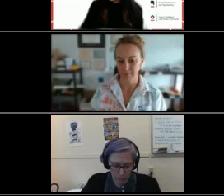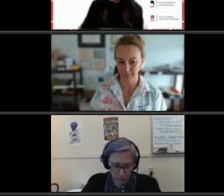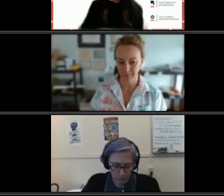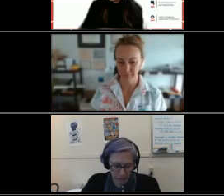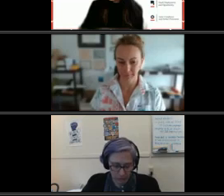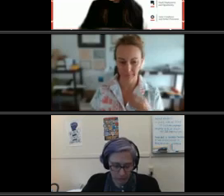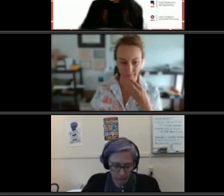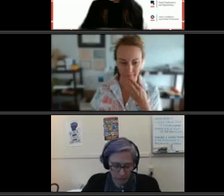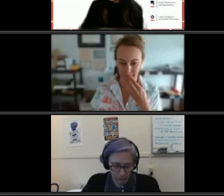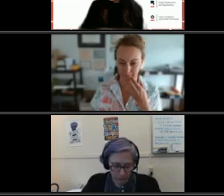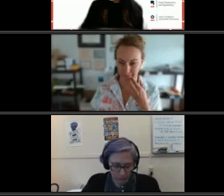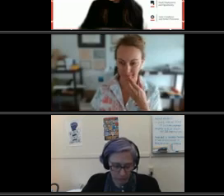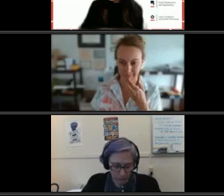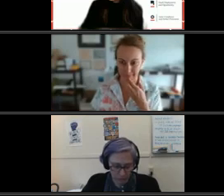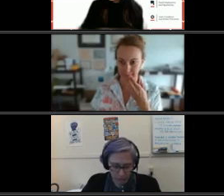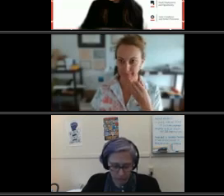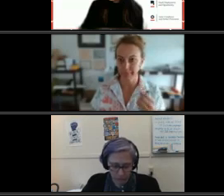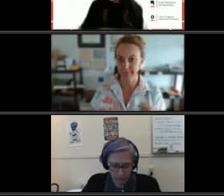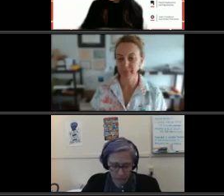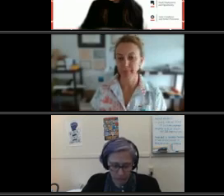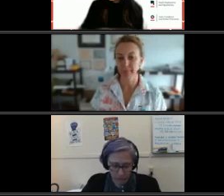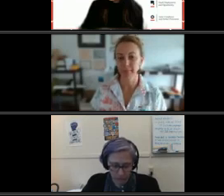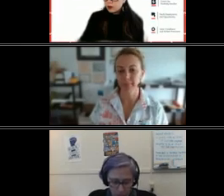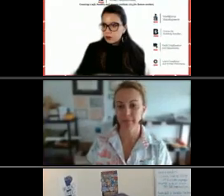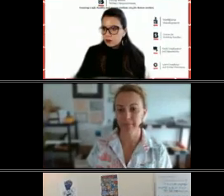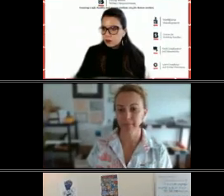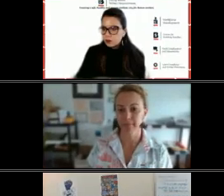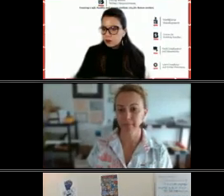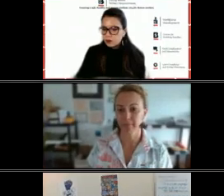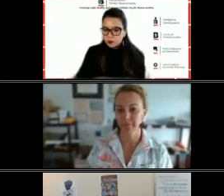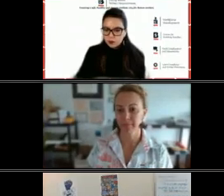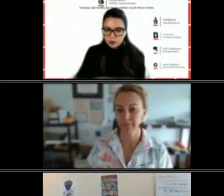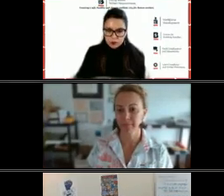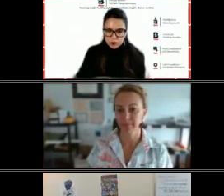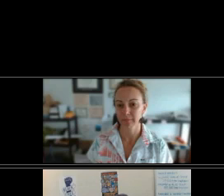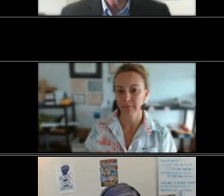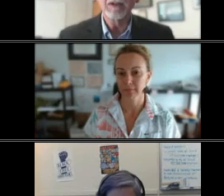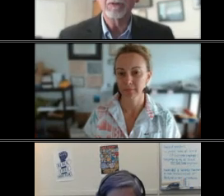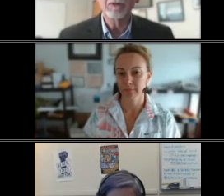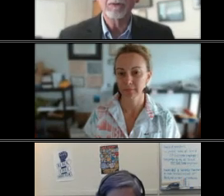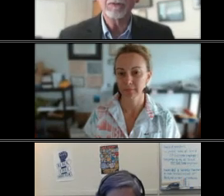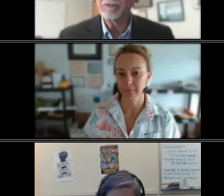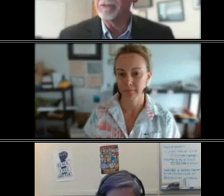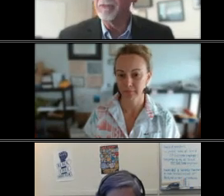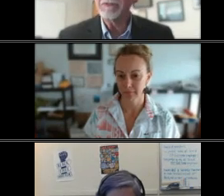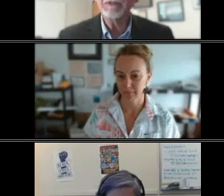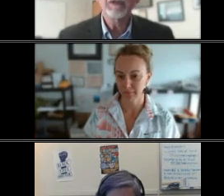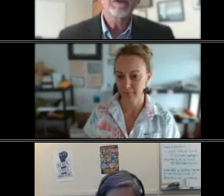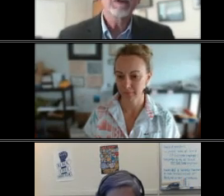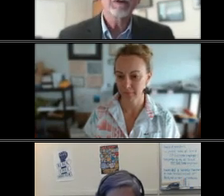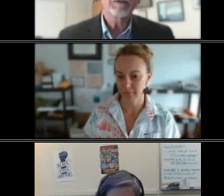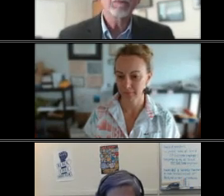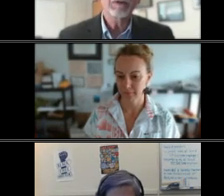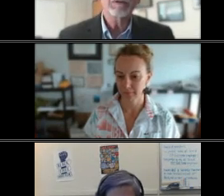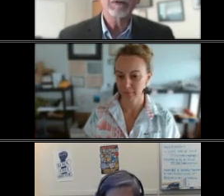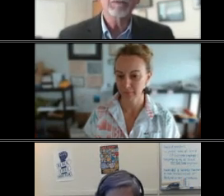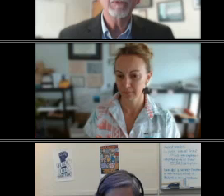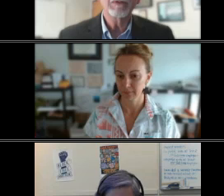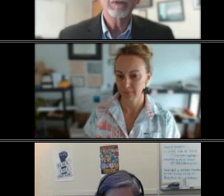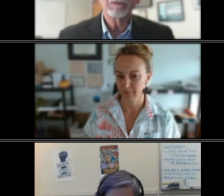and Atmospheric Research that Sea Grant and the Climate Program Office are in, as well as the National Ocean Service,